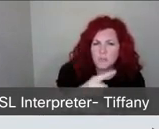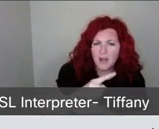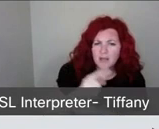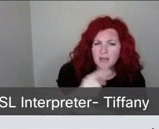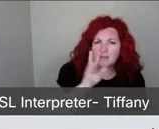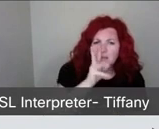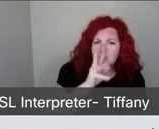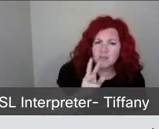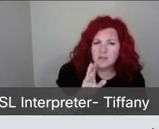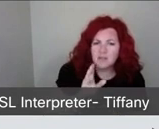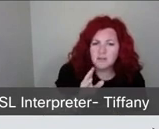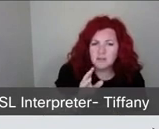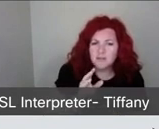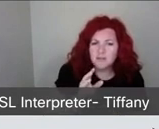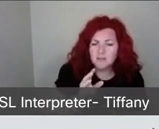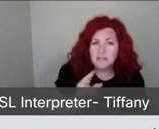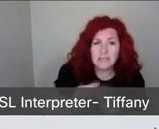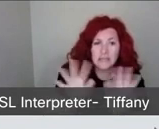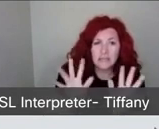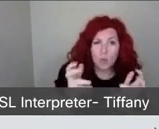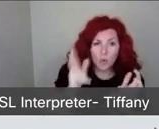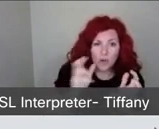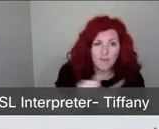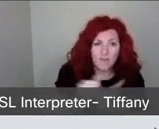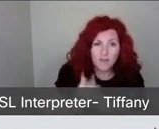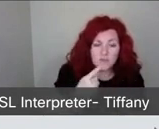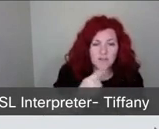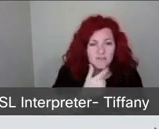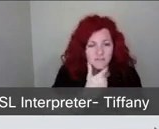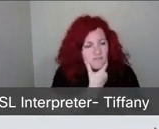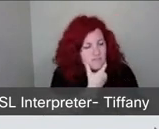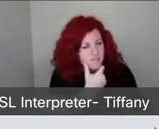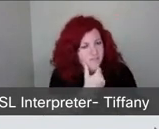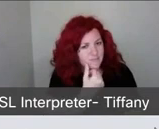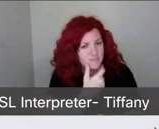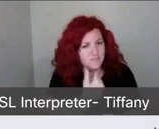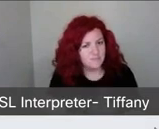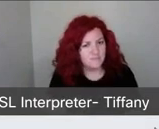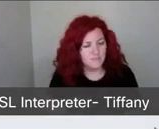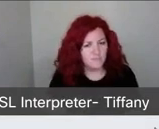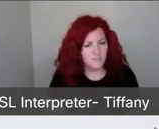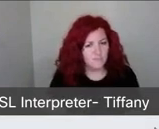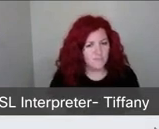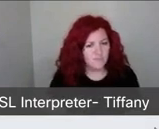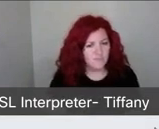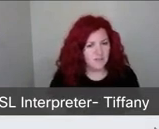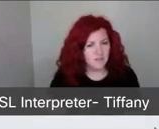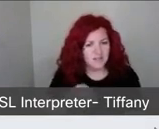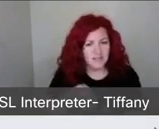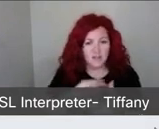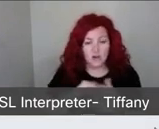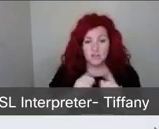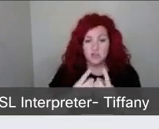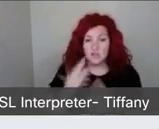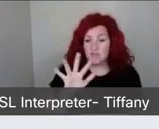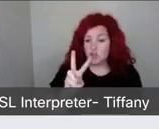a little more clearly, that would be great because I want to hear everything you have to say. Thank you. In our district, 52%